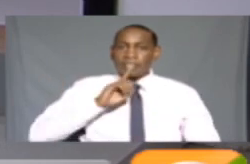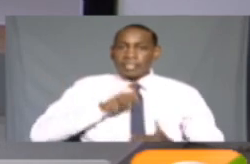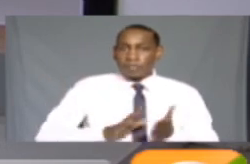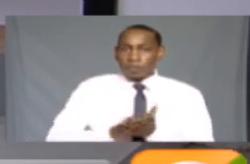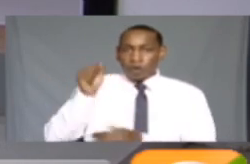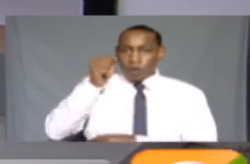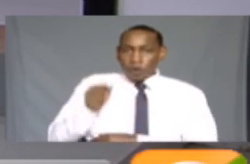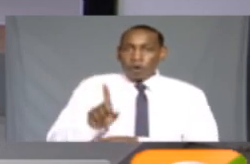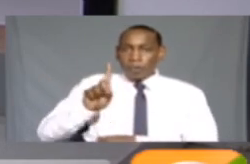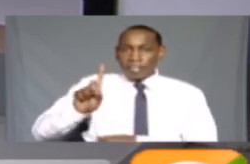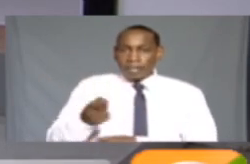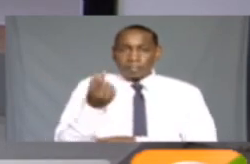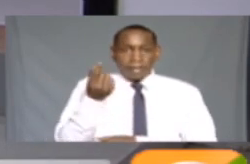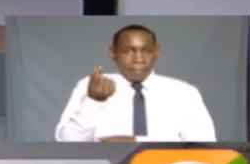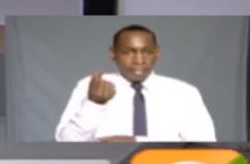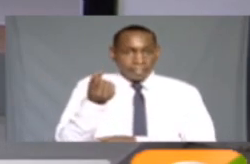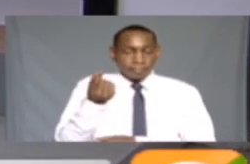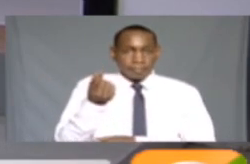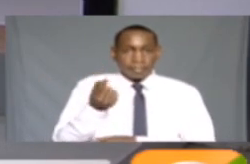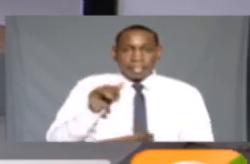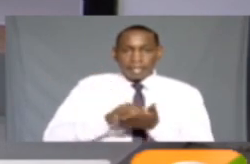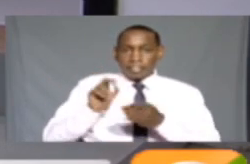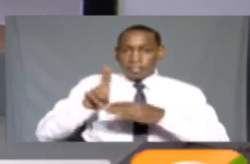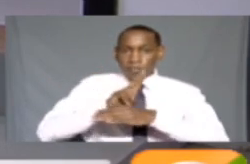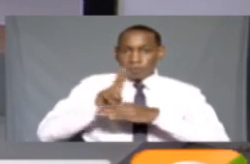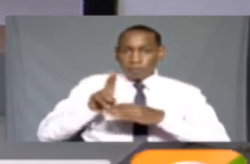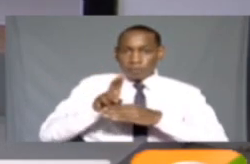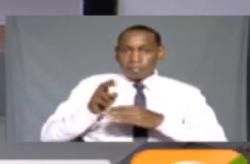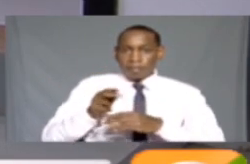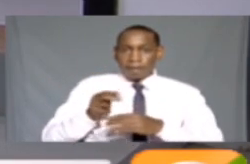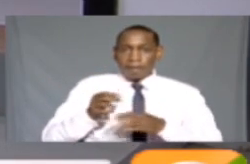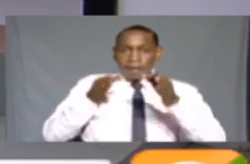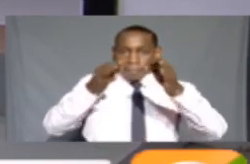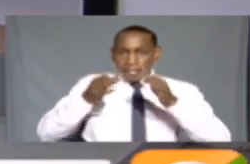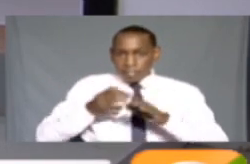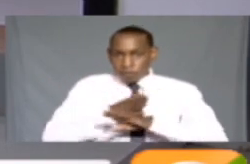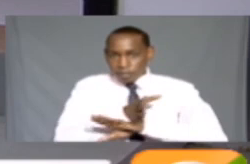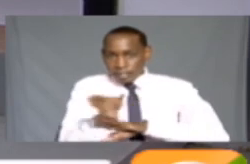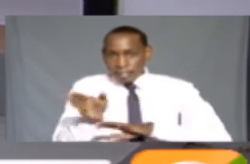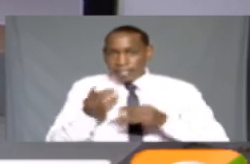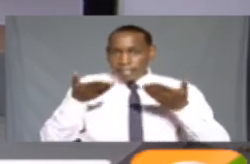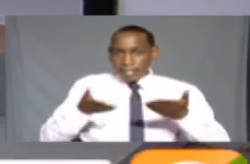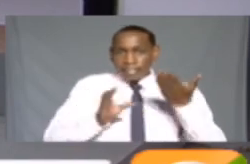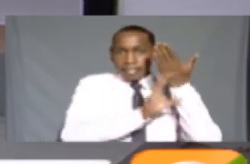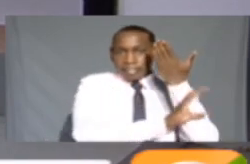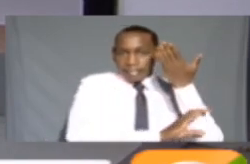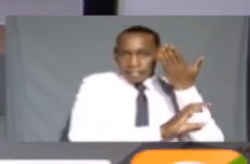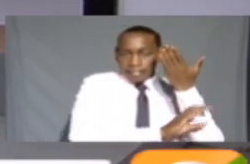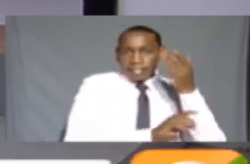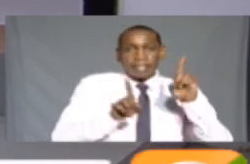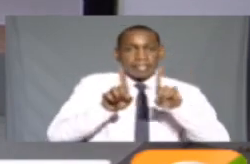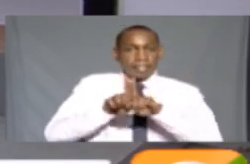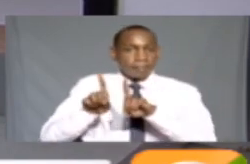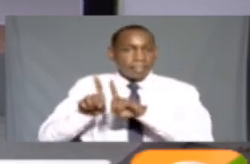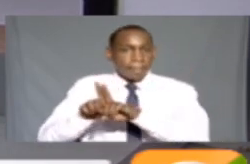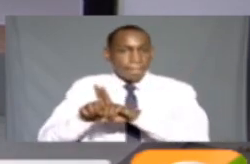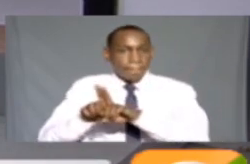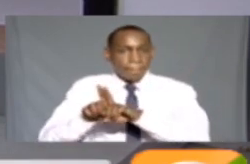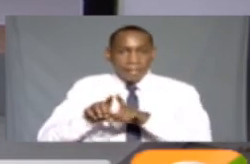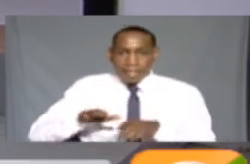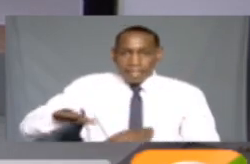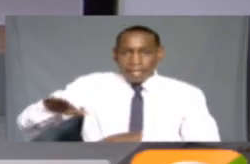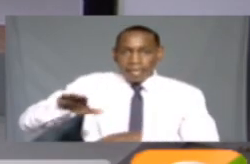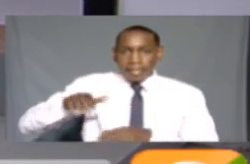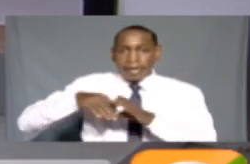older 1,000 shillings note series that are being used for illicit financial flows, not just here in the country, but also in the